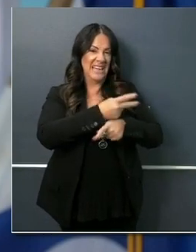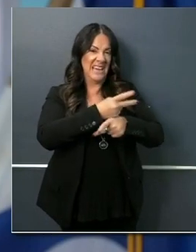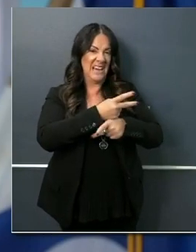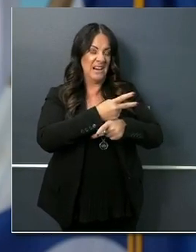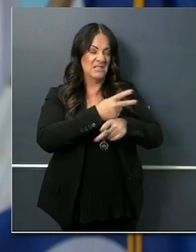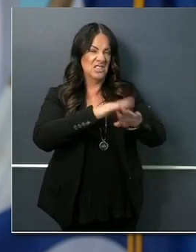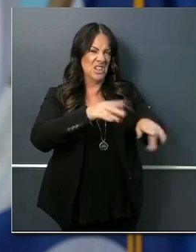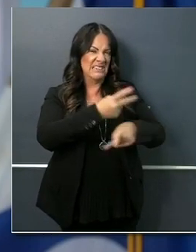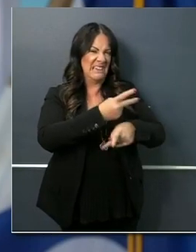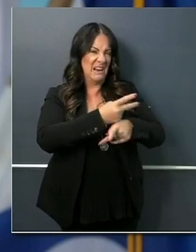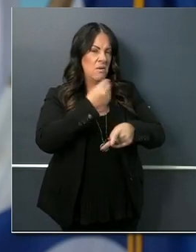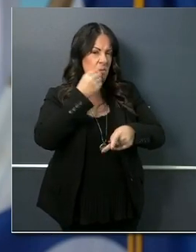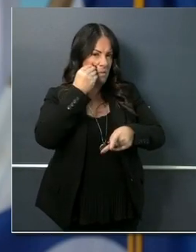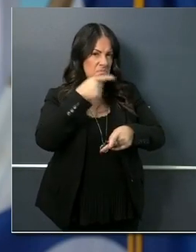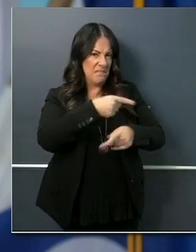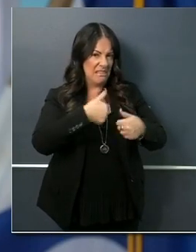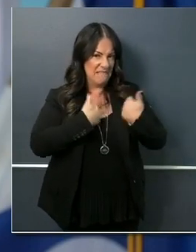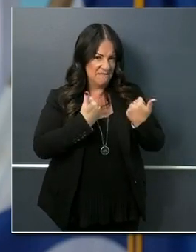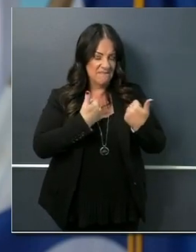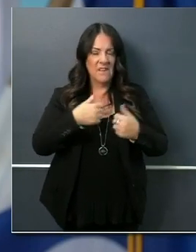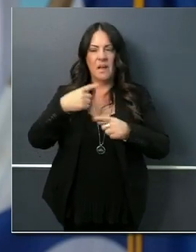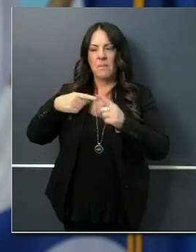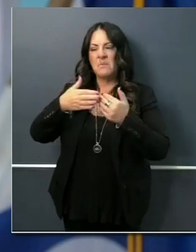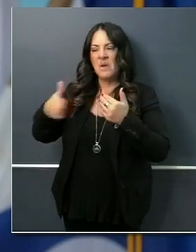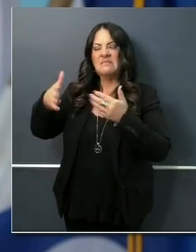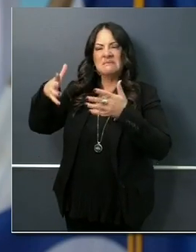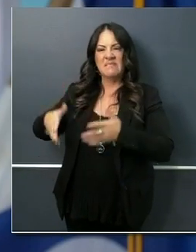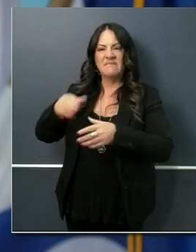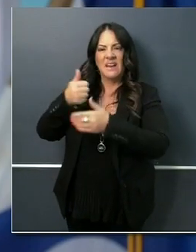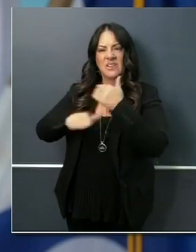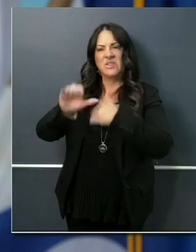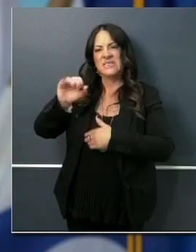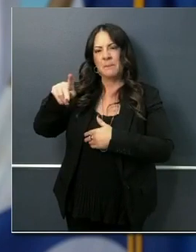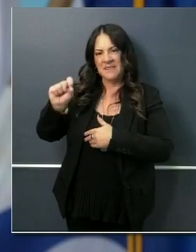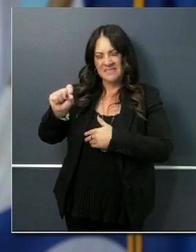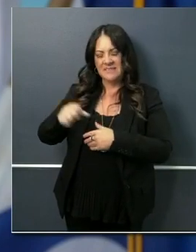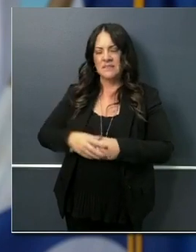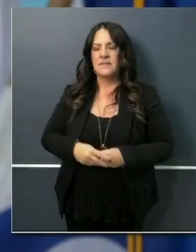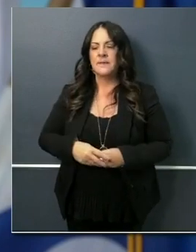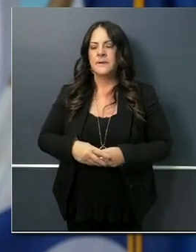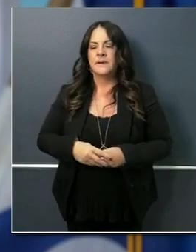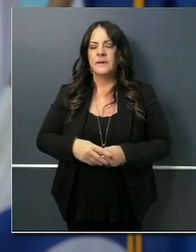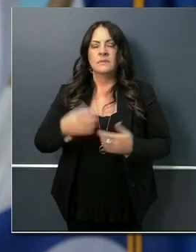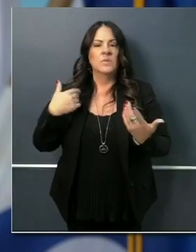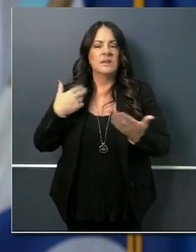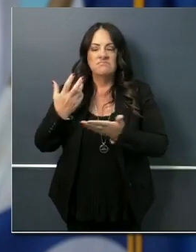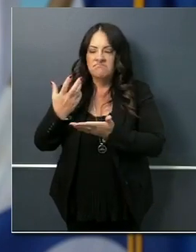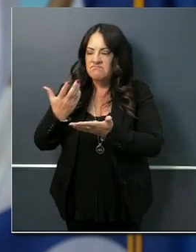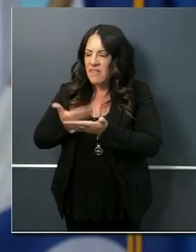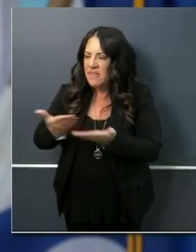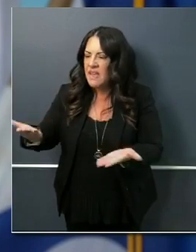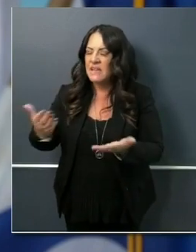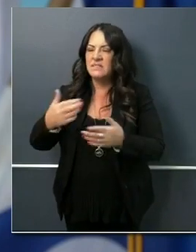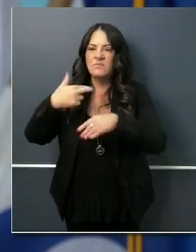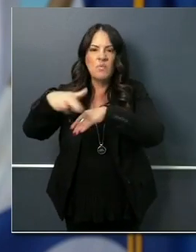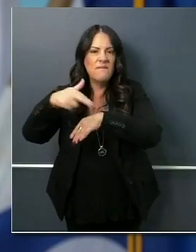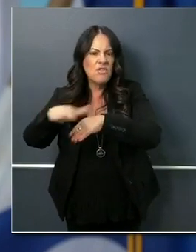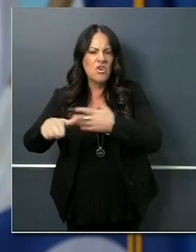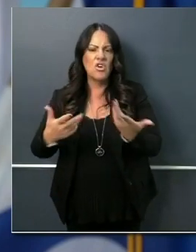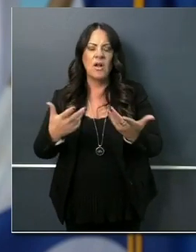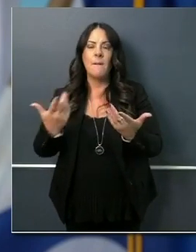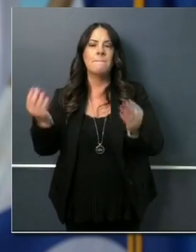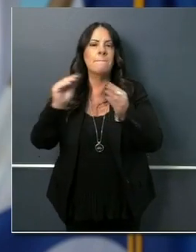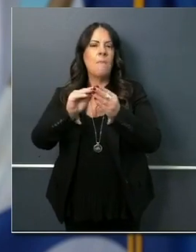supports small and large along these lines. Resource referrals, more amplification of our